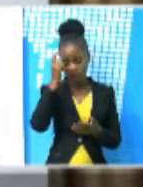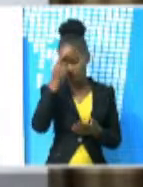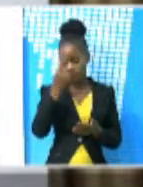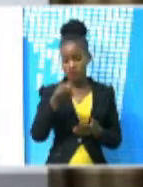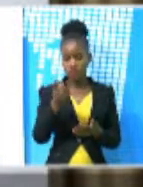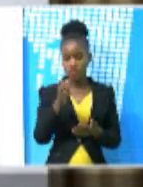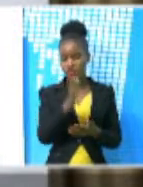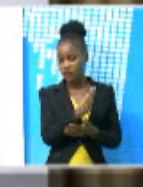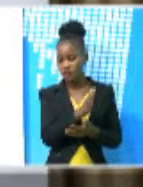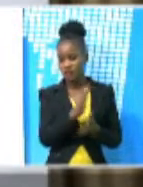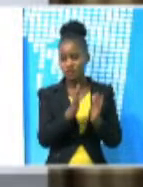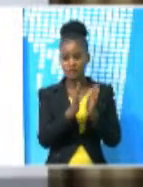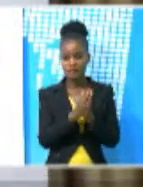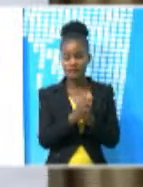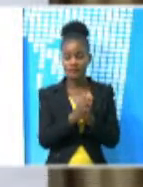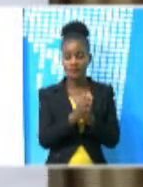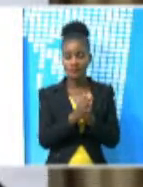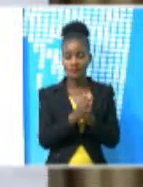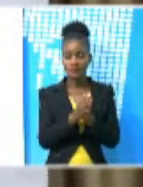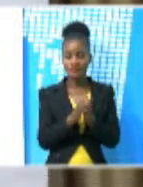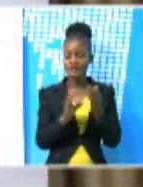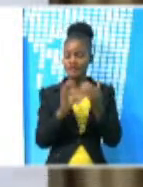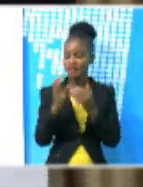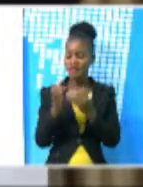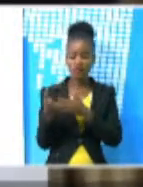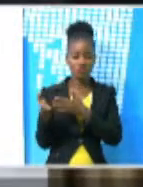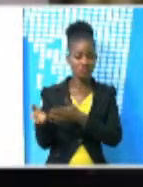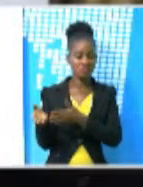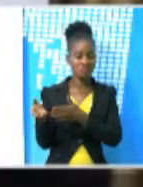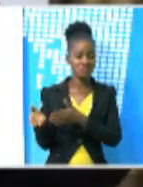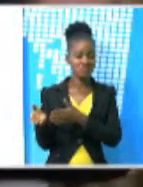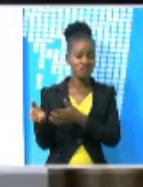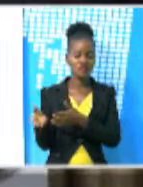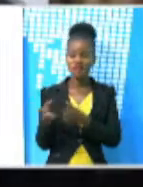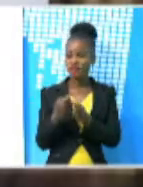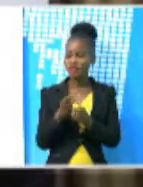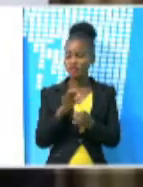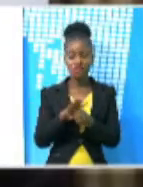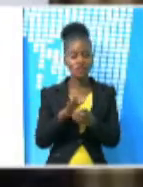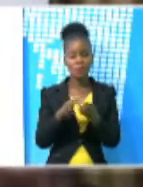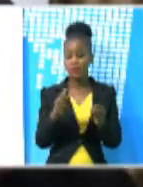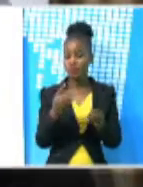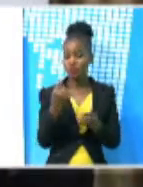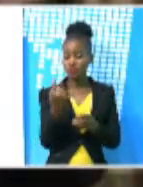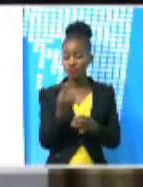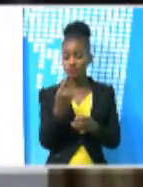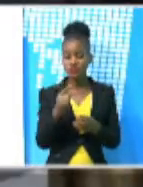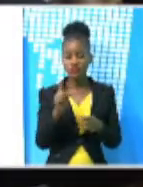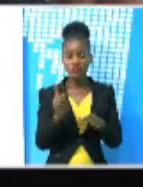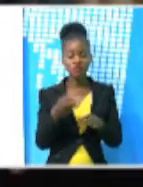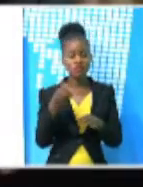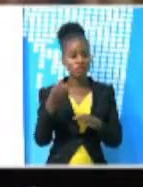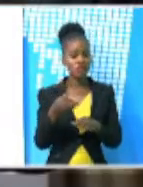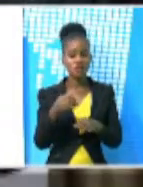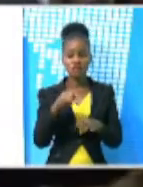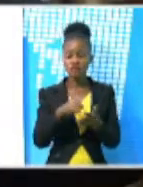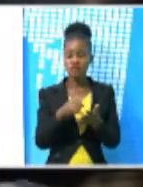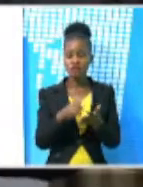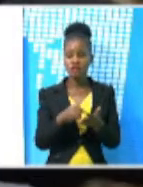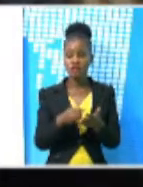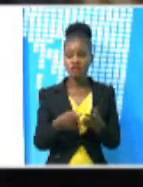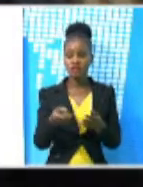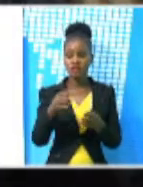this side. As church, we go this side. The other, we do it alone. When we do it alone, it takes us